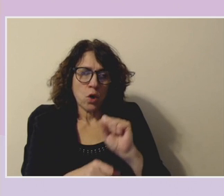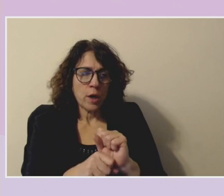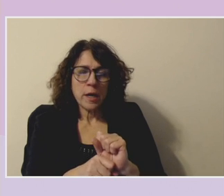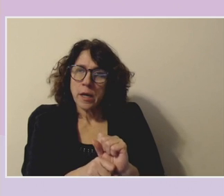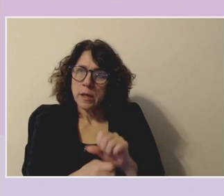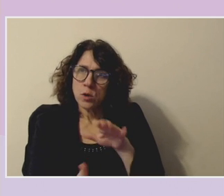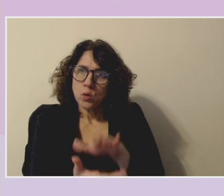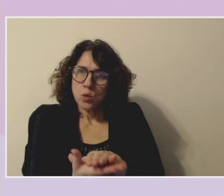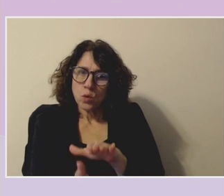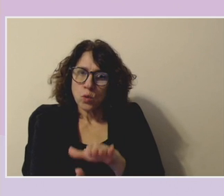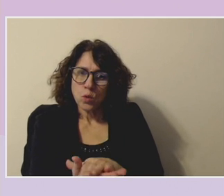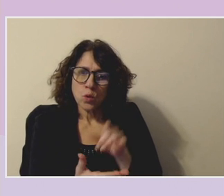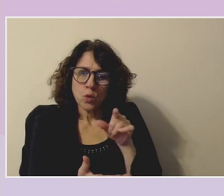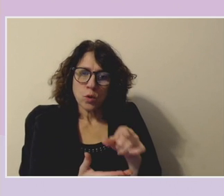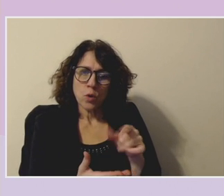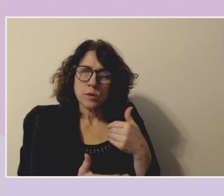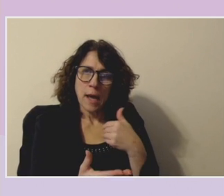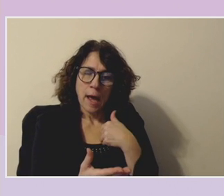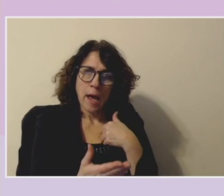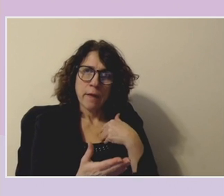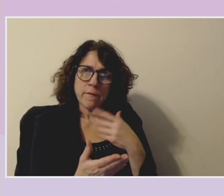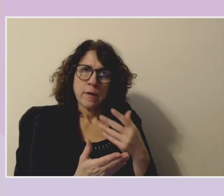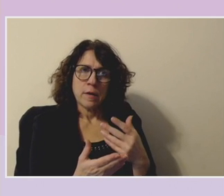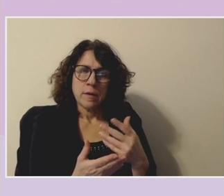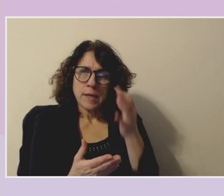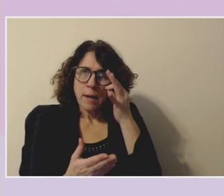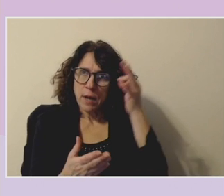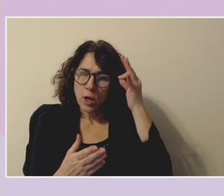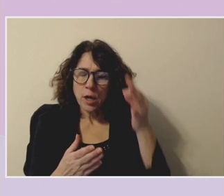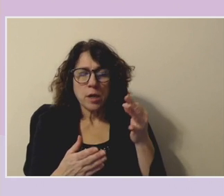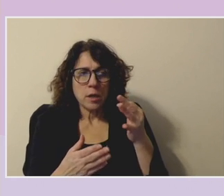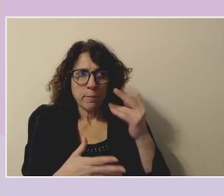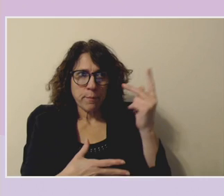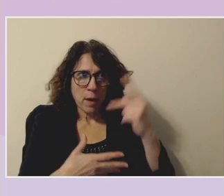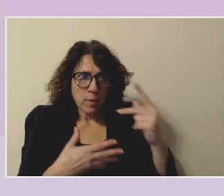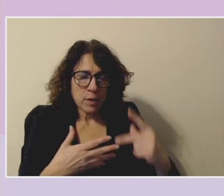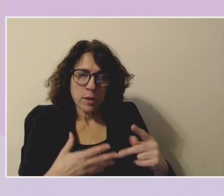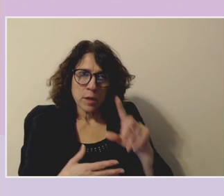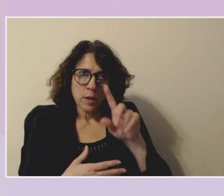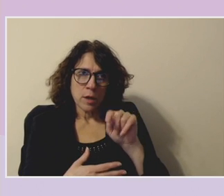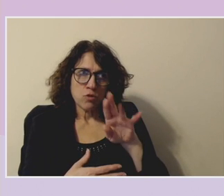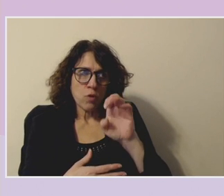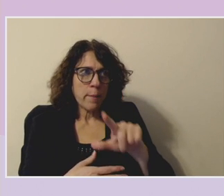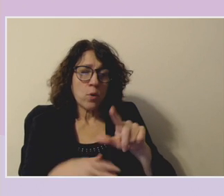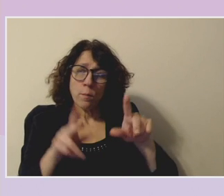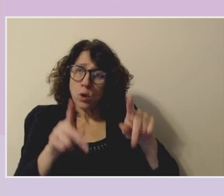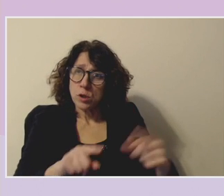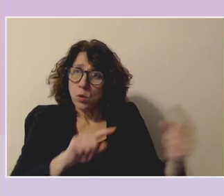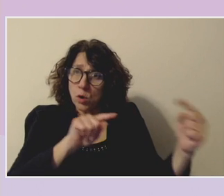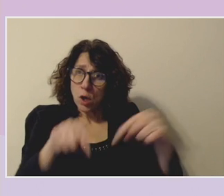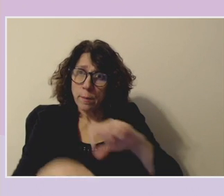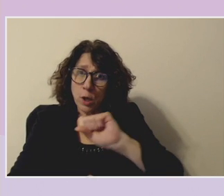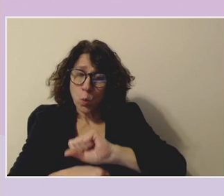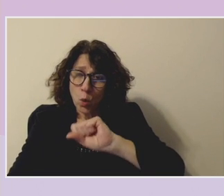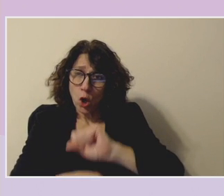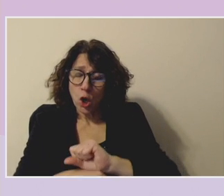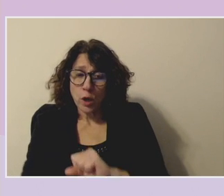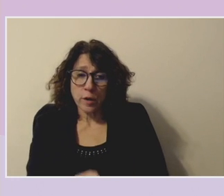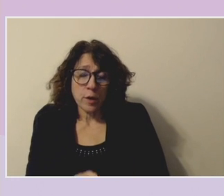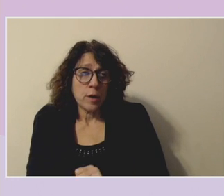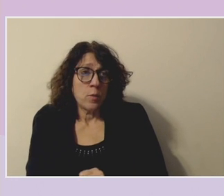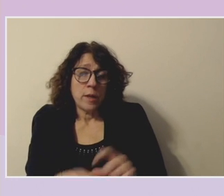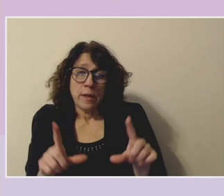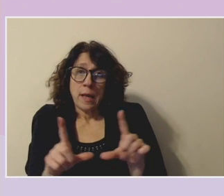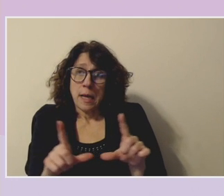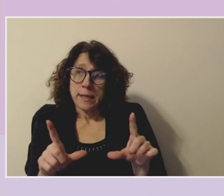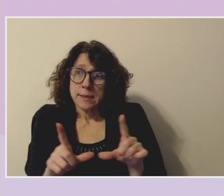have Native American population, if they can get a tribal person to come in and work, you know, they're licensed practitioners as well. If they